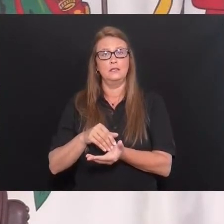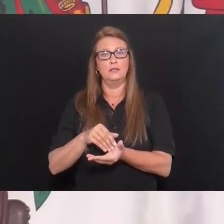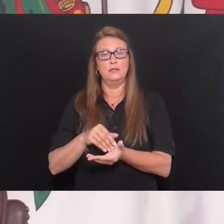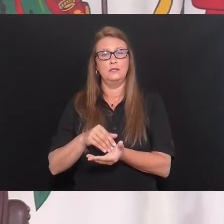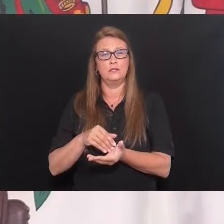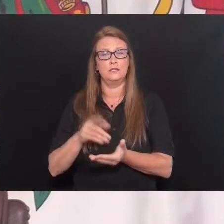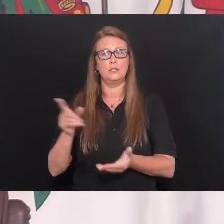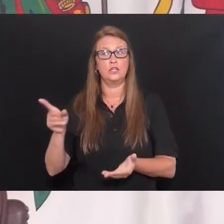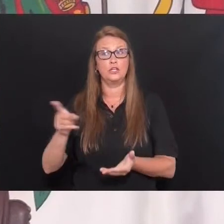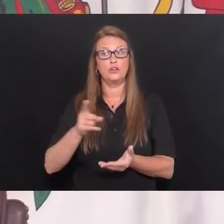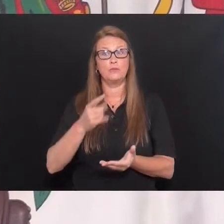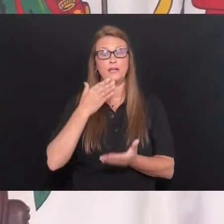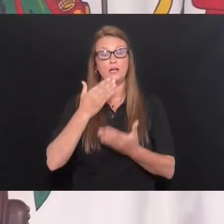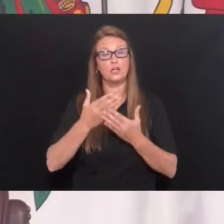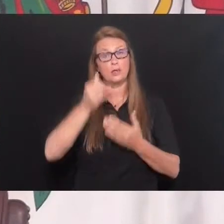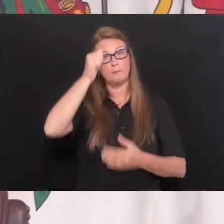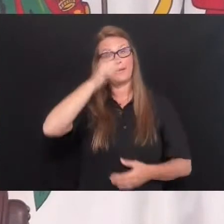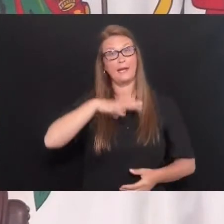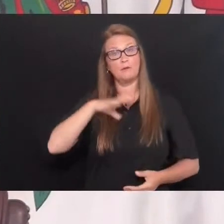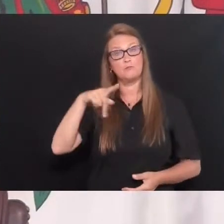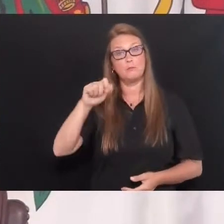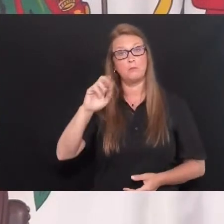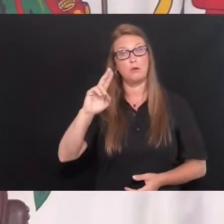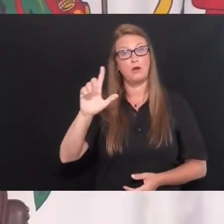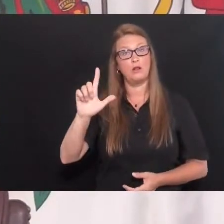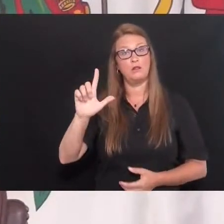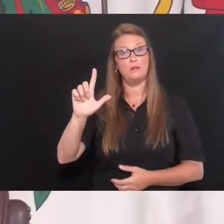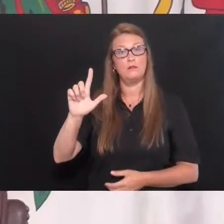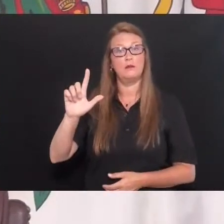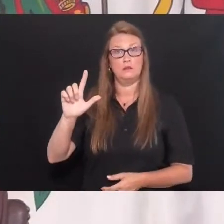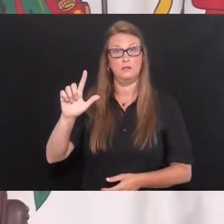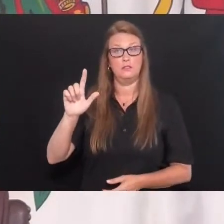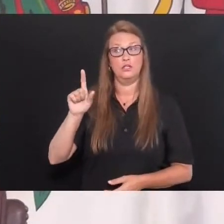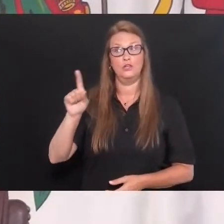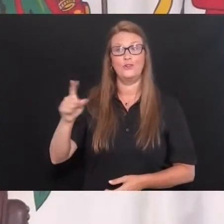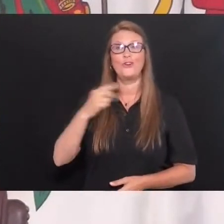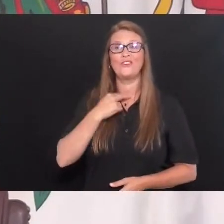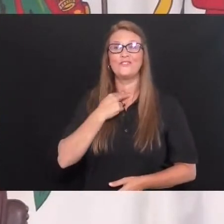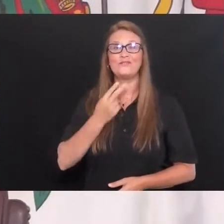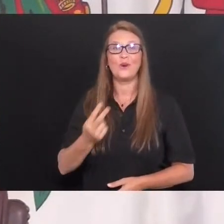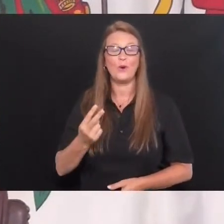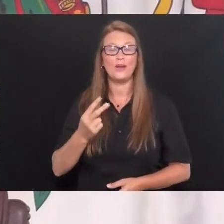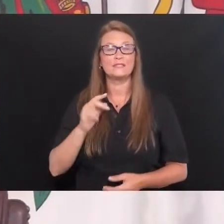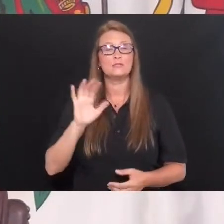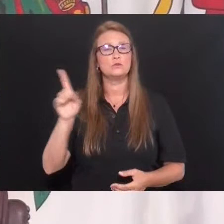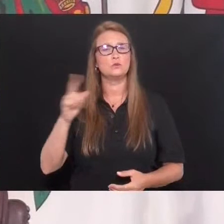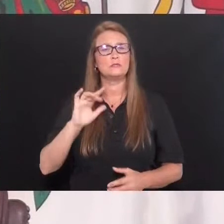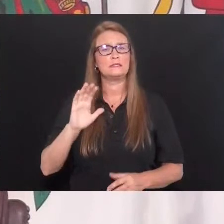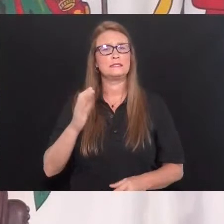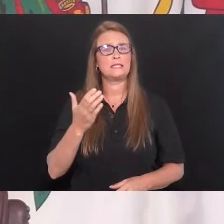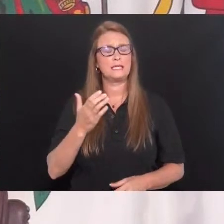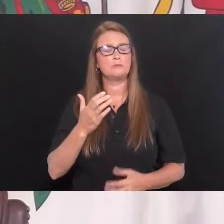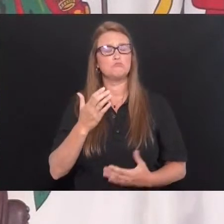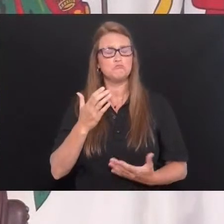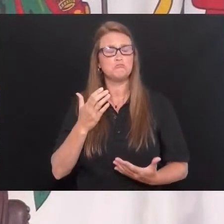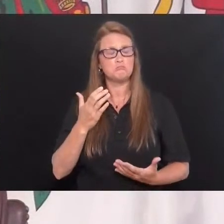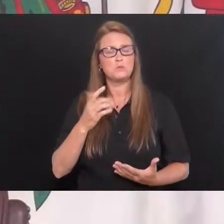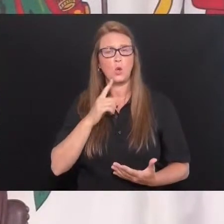been a really good man, Paul, and I know in your voice you're really sincere, and